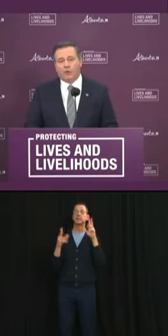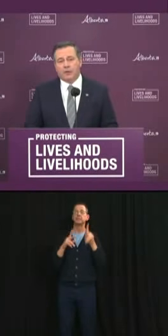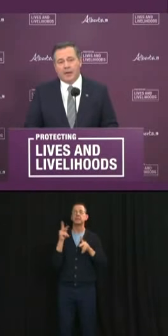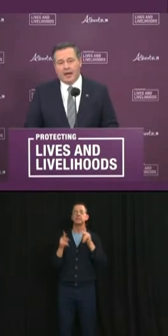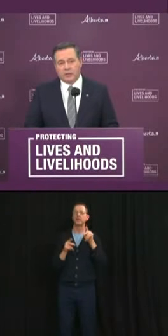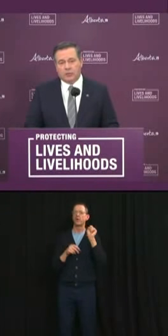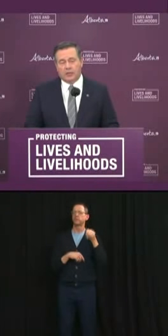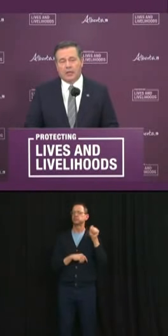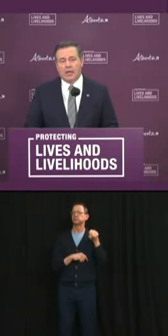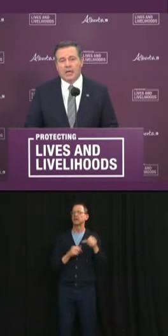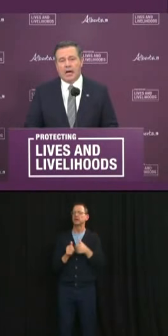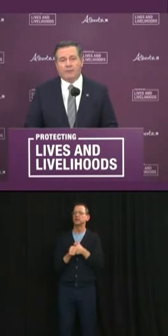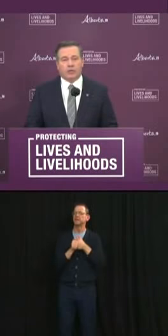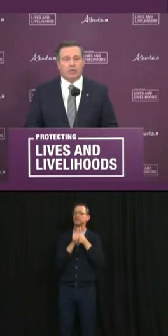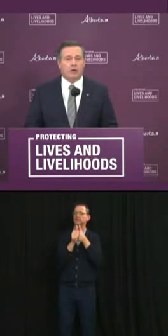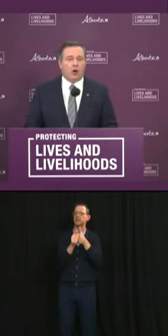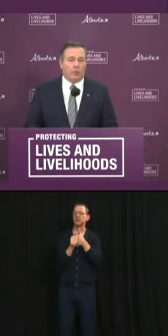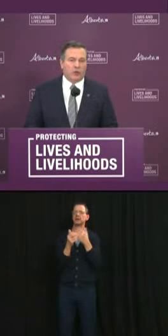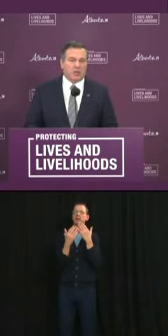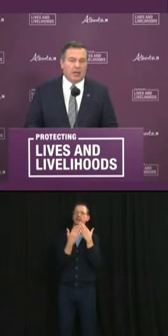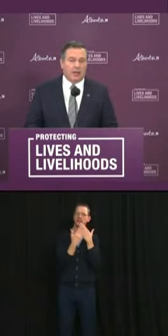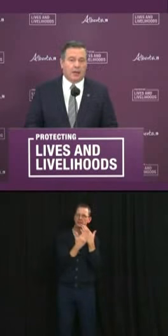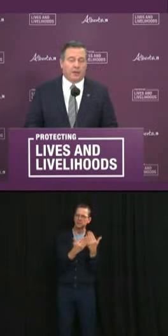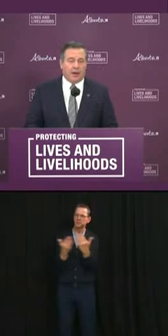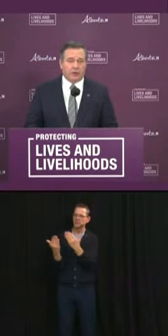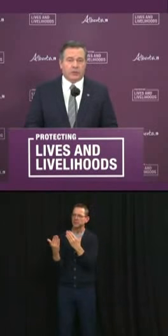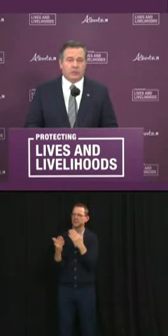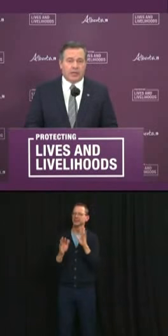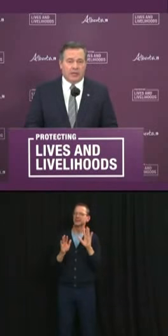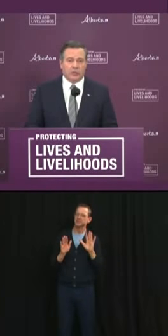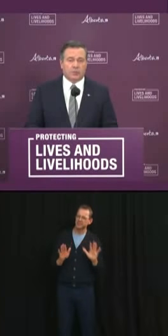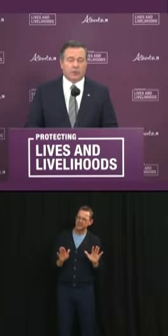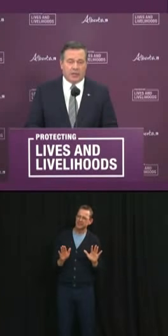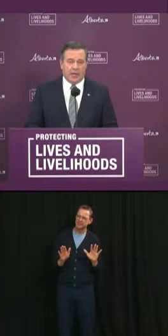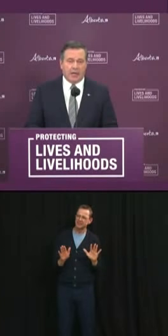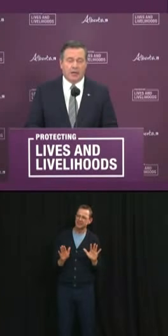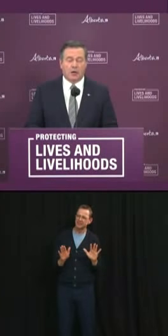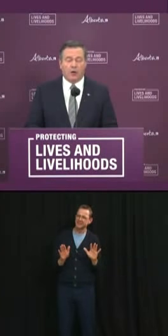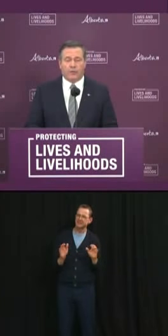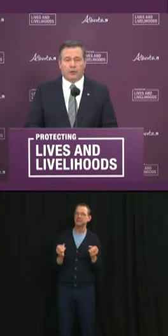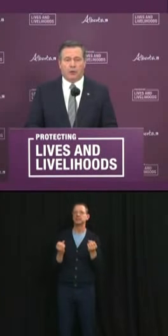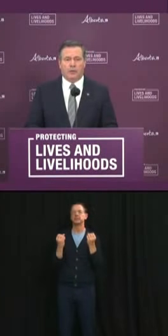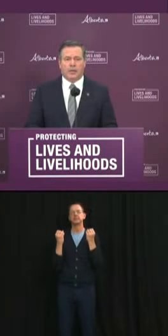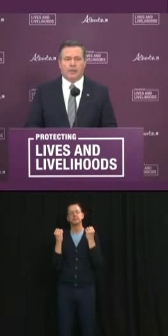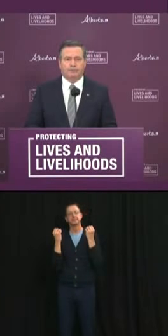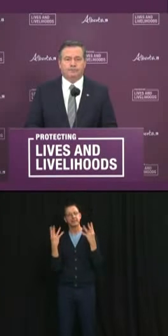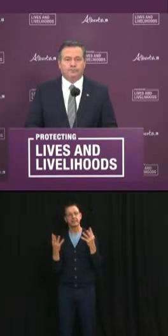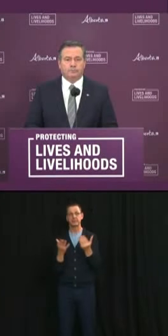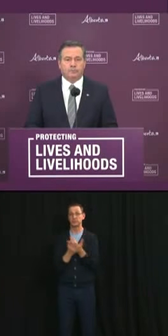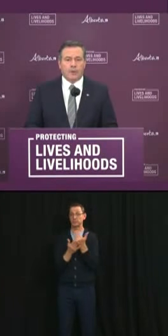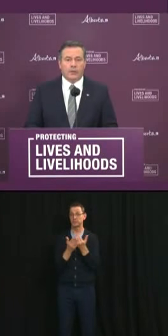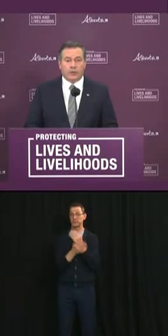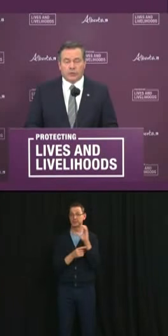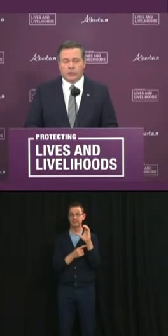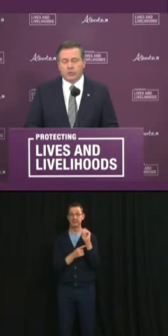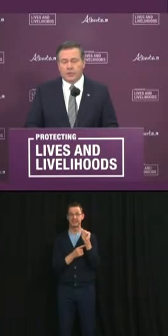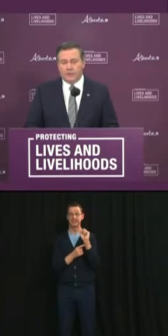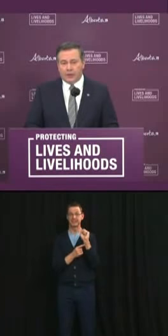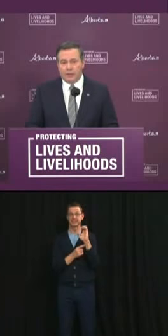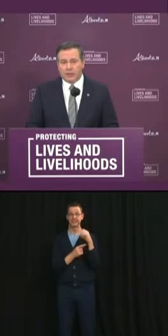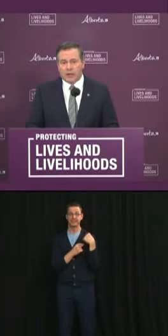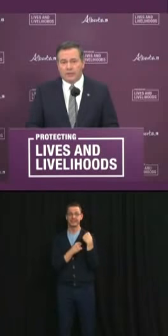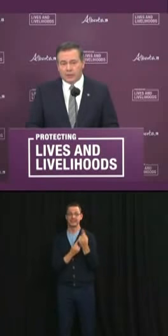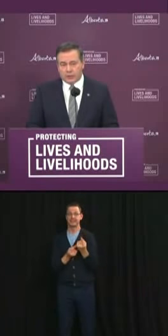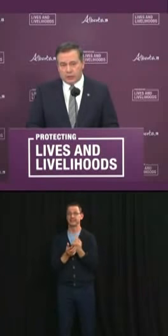sharply over the past week, averaging almost 1,000 new cases per day over the long weekend. The surge